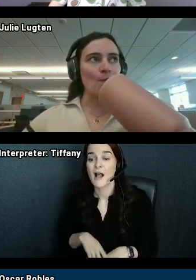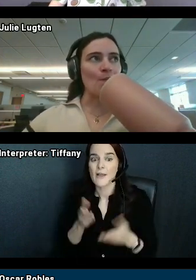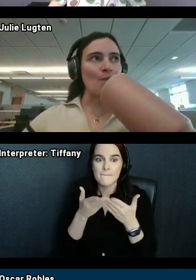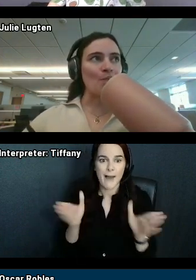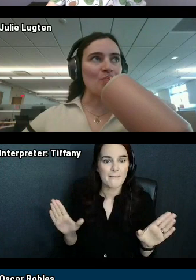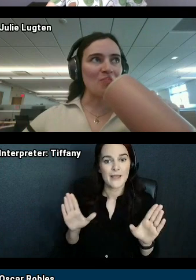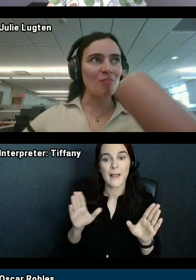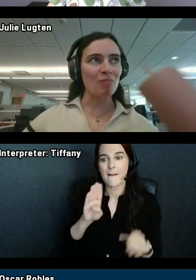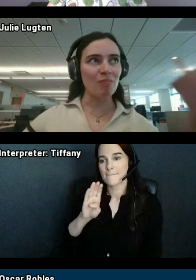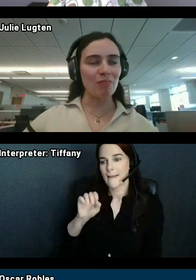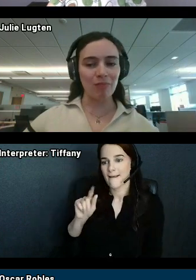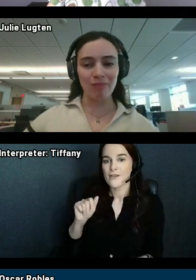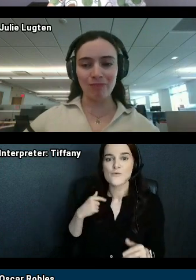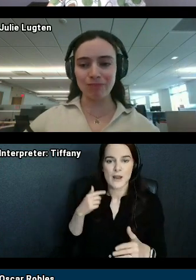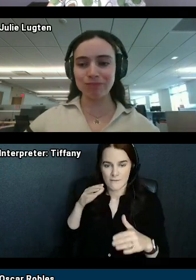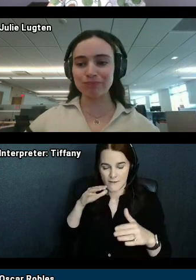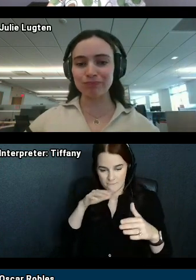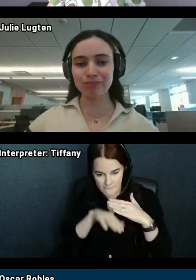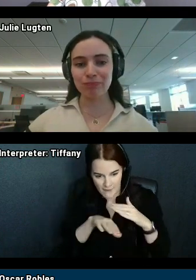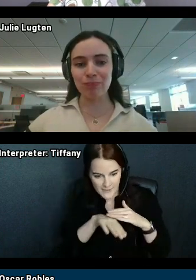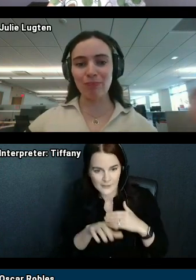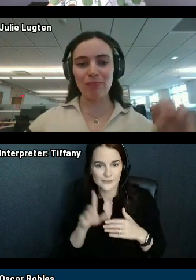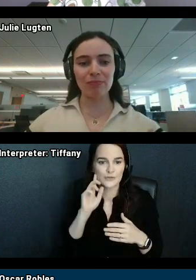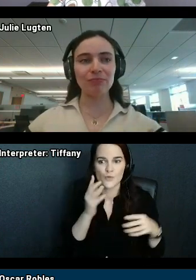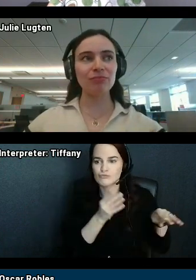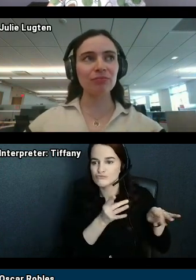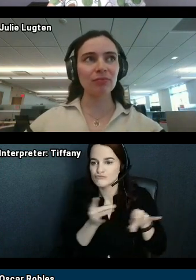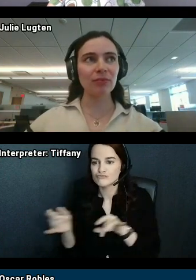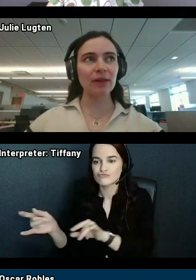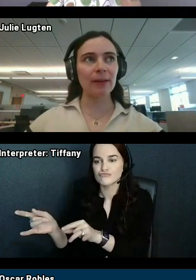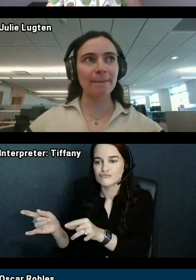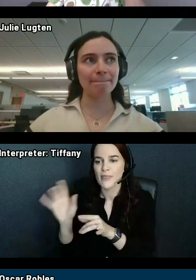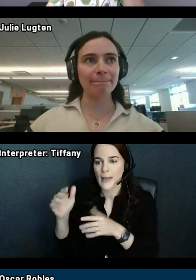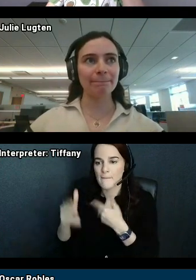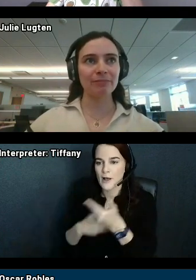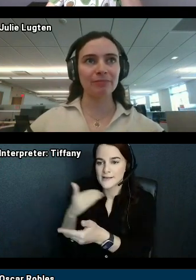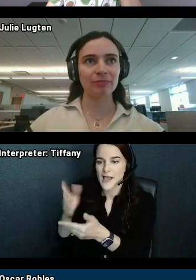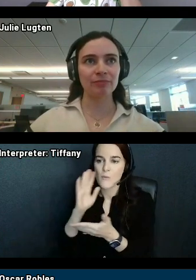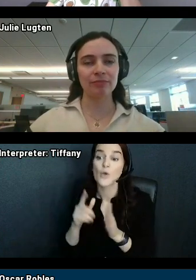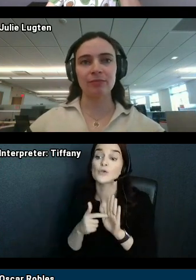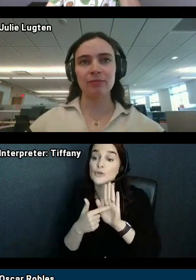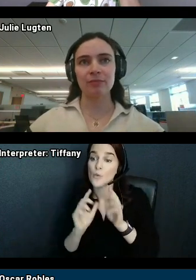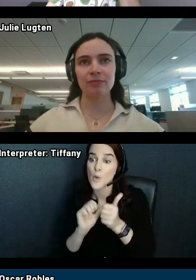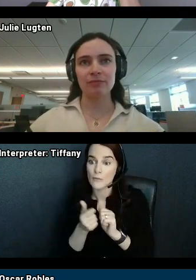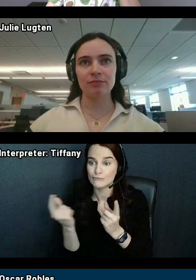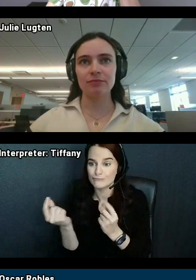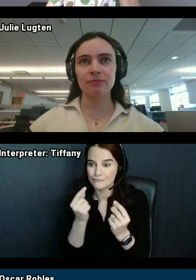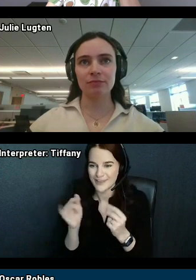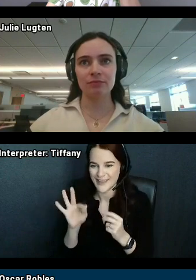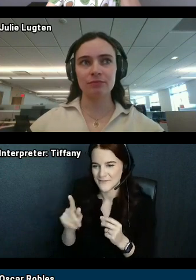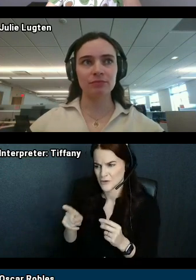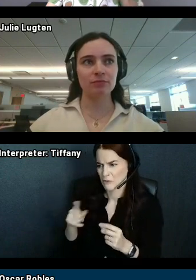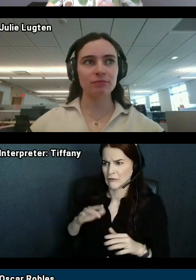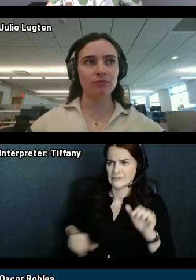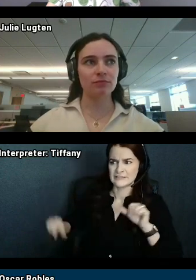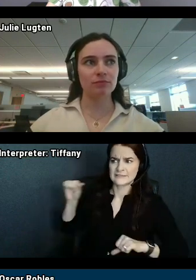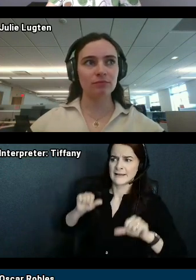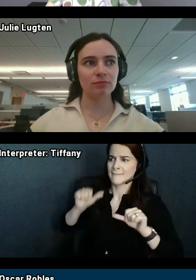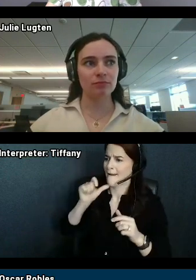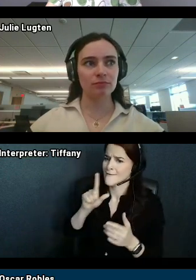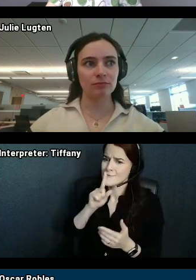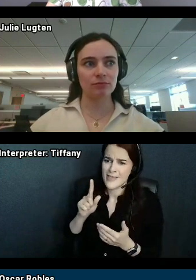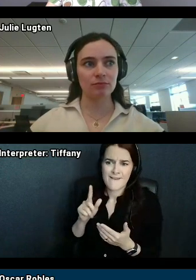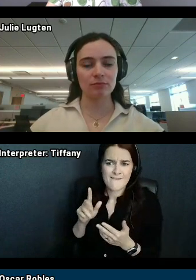this process. And I'm gonna show you how to do that just in case you guys are not super familiar with